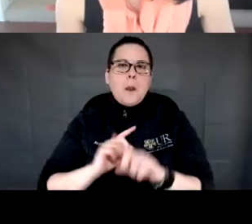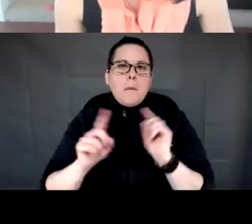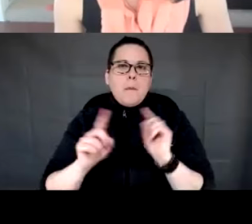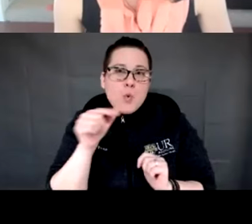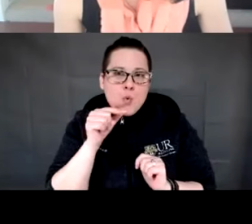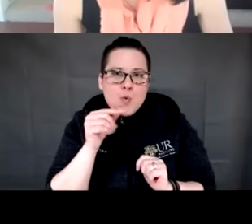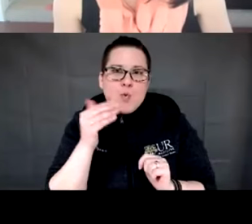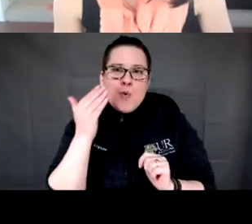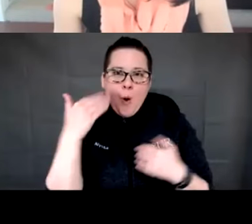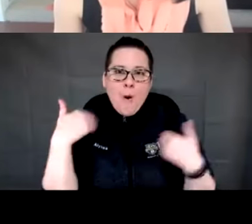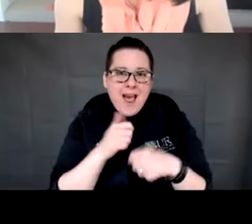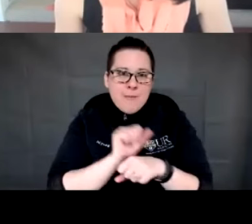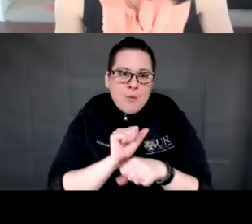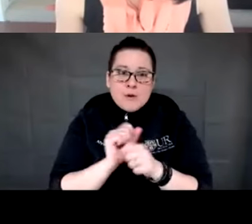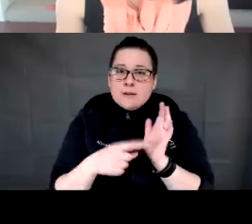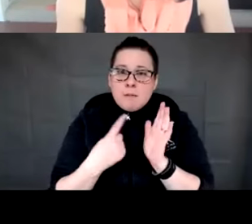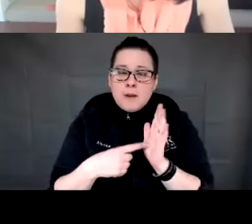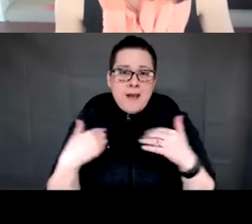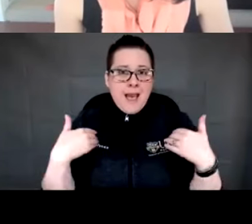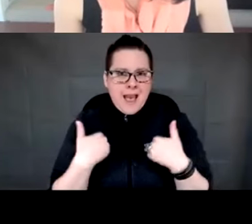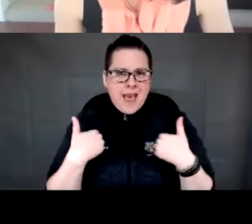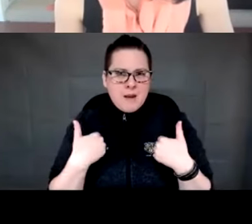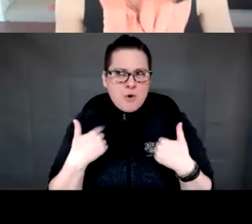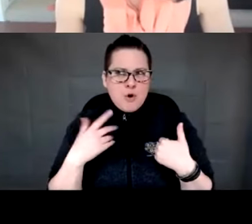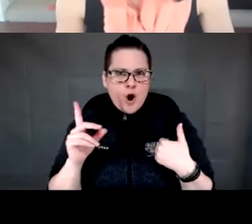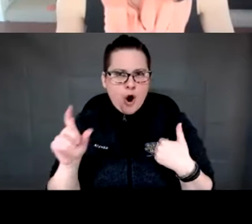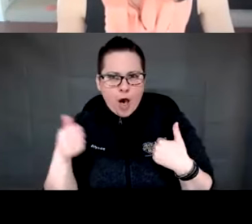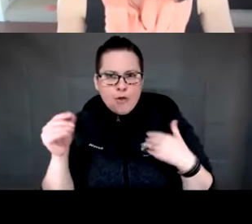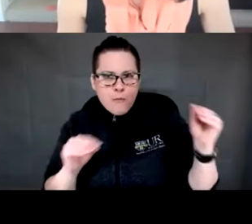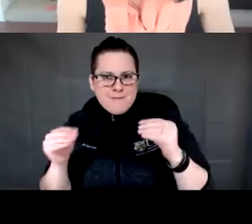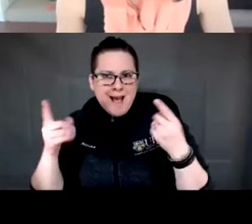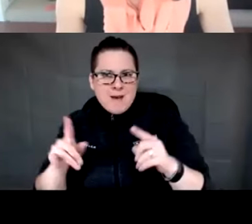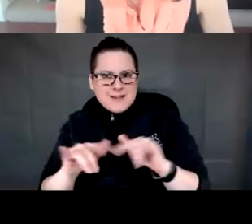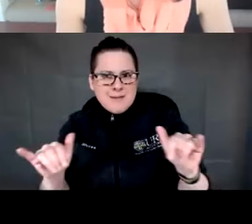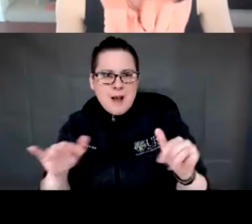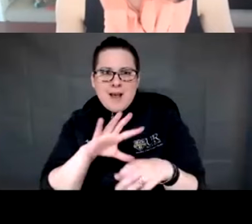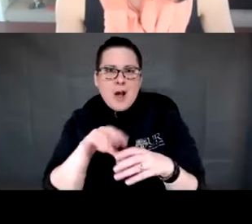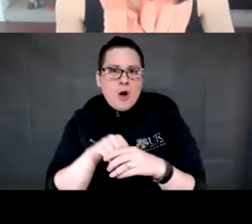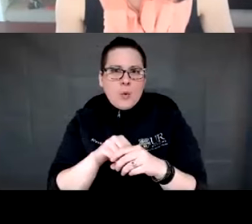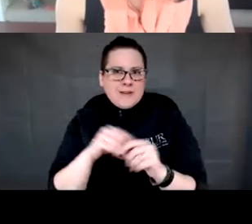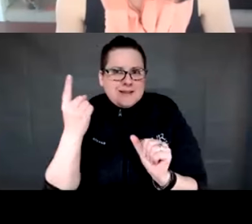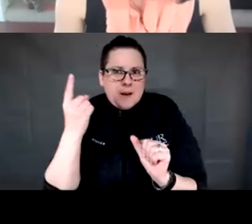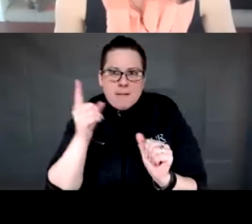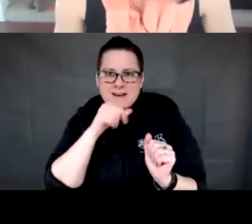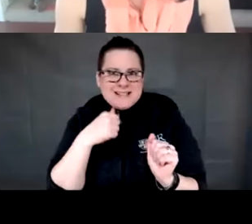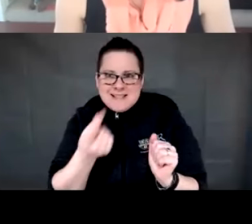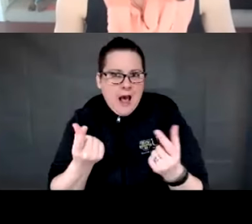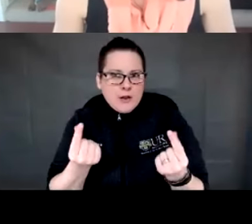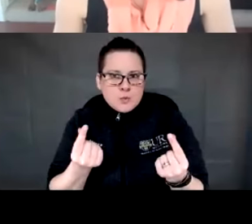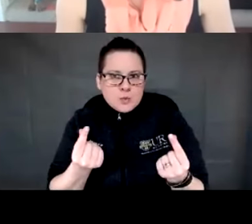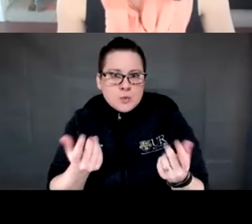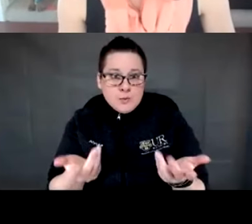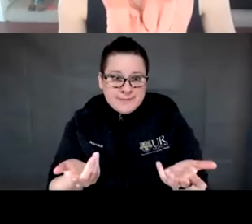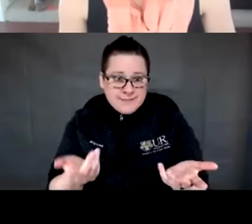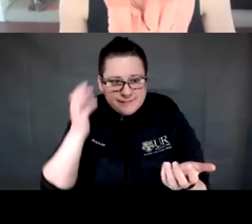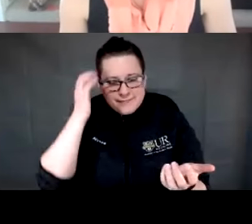do animal work know, sometimes animals engage in other movements as well, including those that were not instructed by the